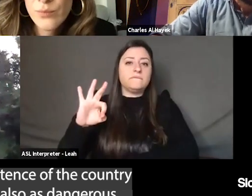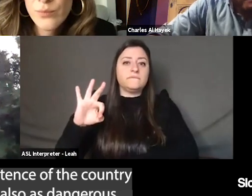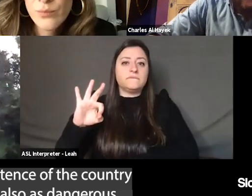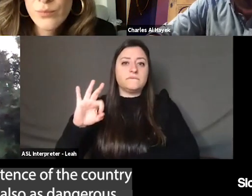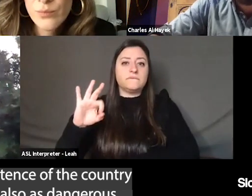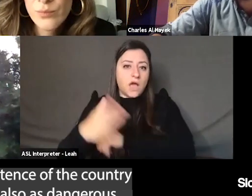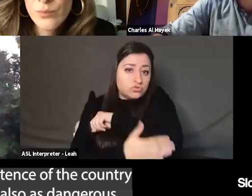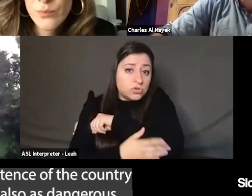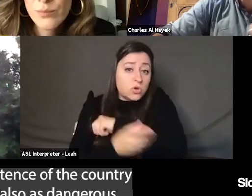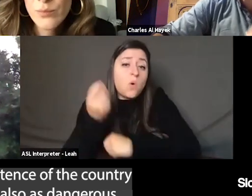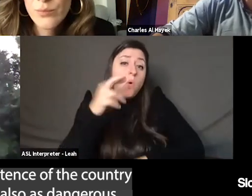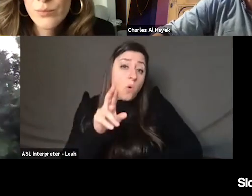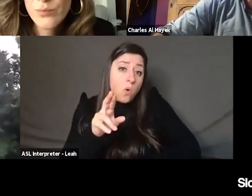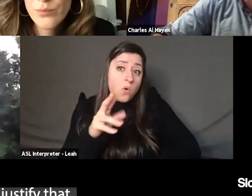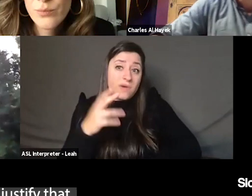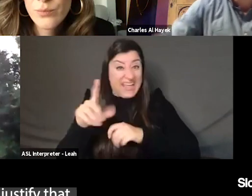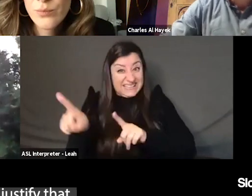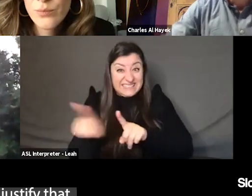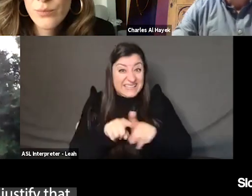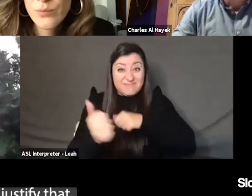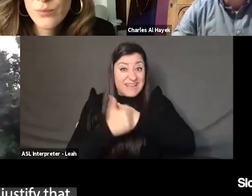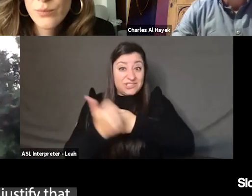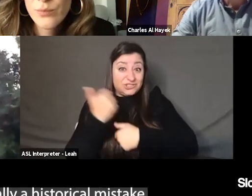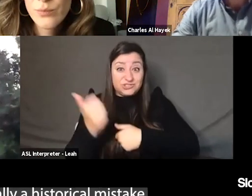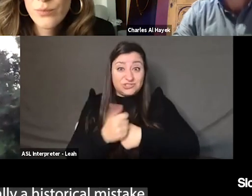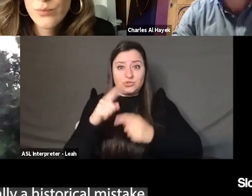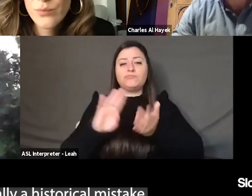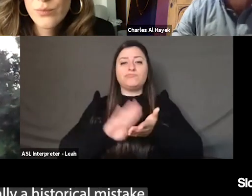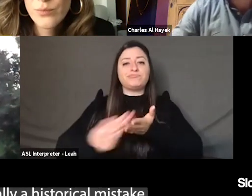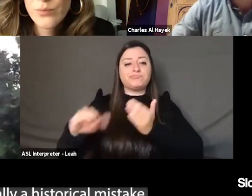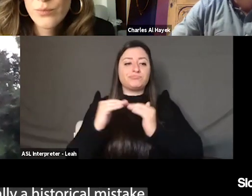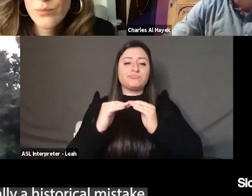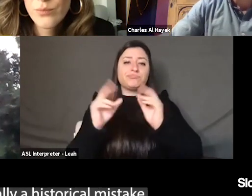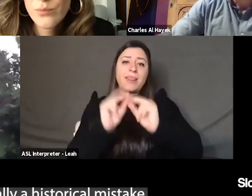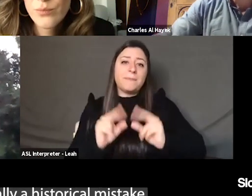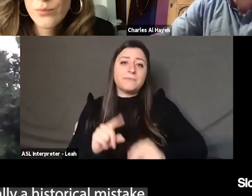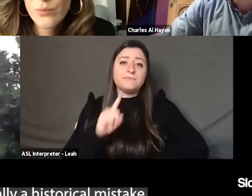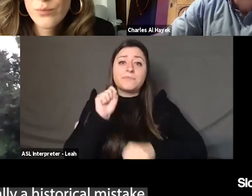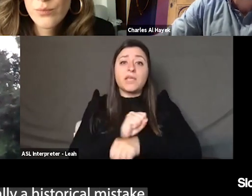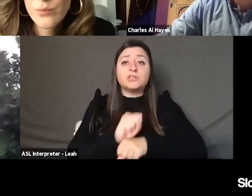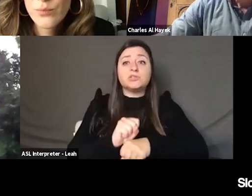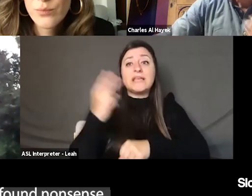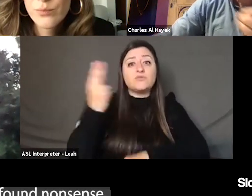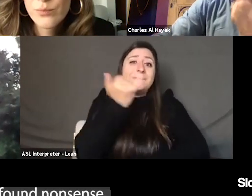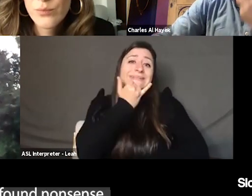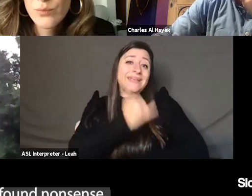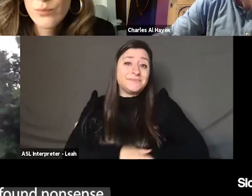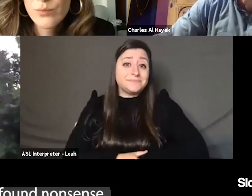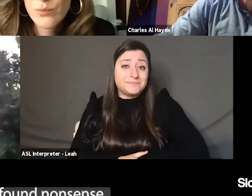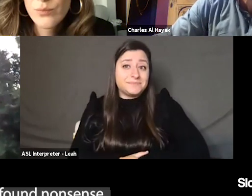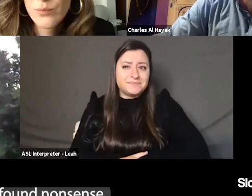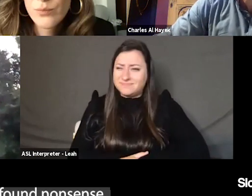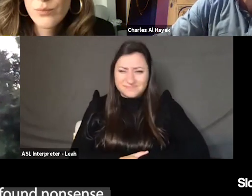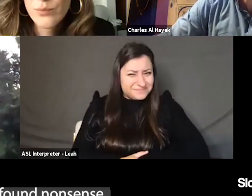which is also as dangerous, or to justify that Lebanon is actually a historical mistake. This is